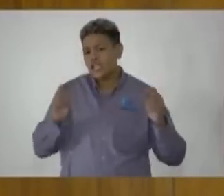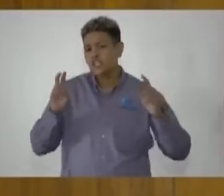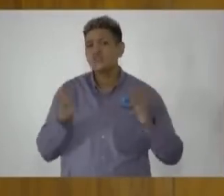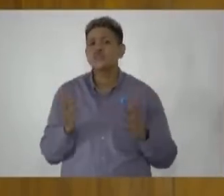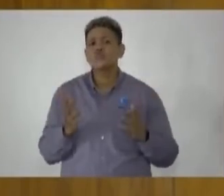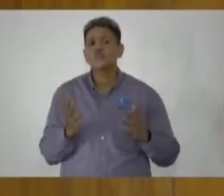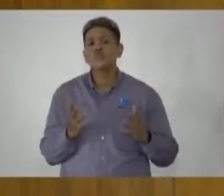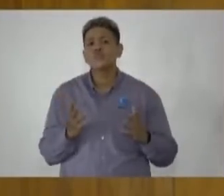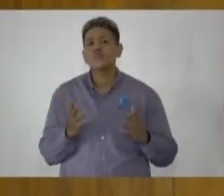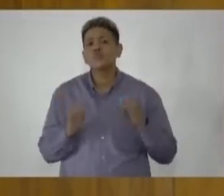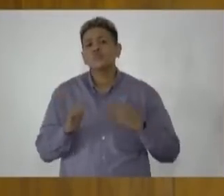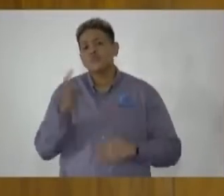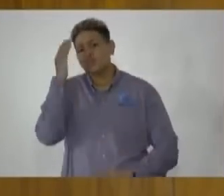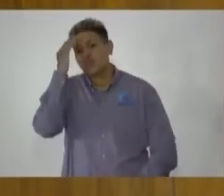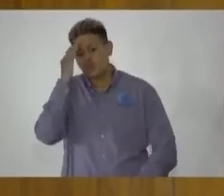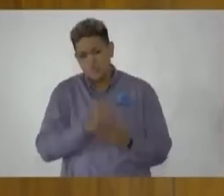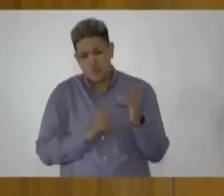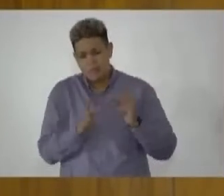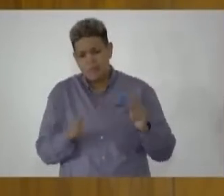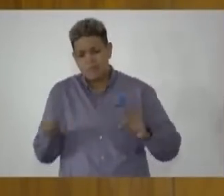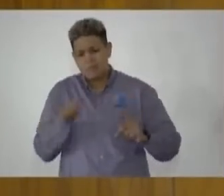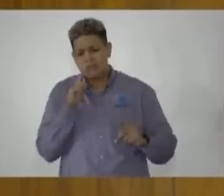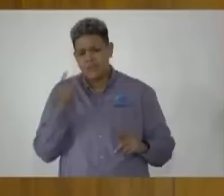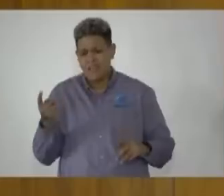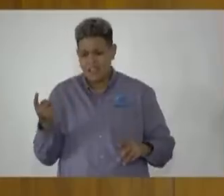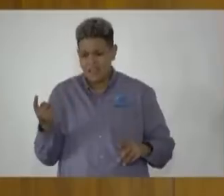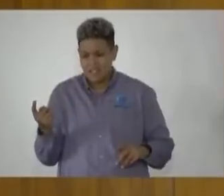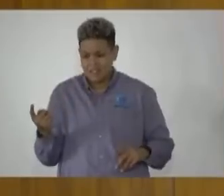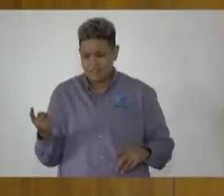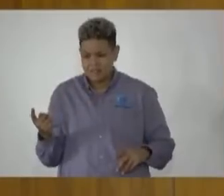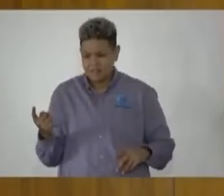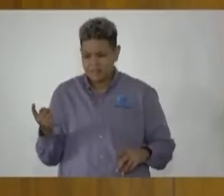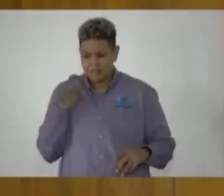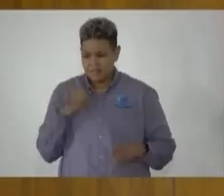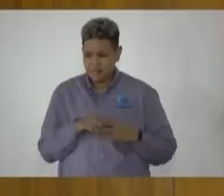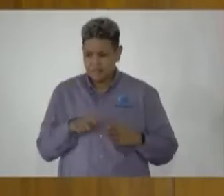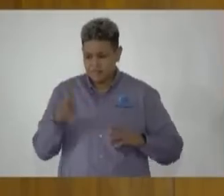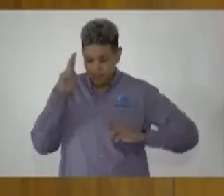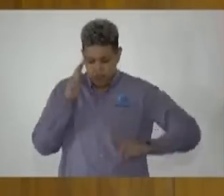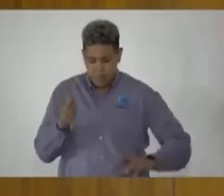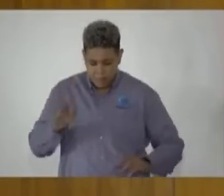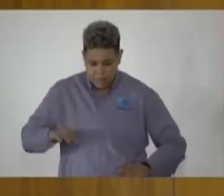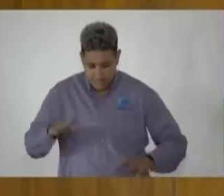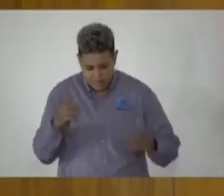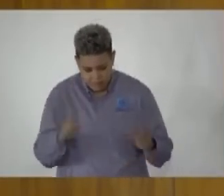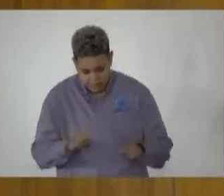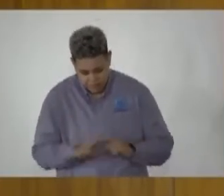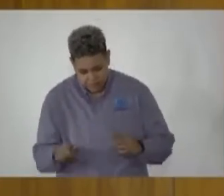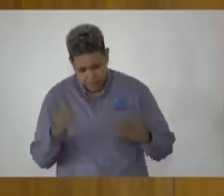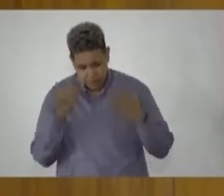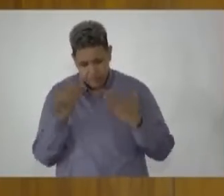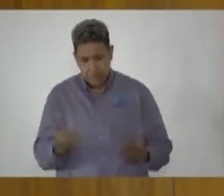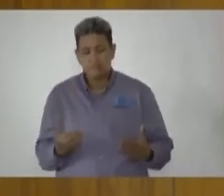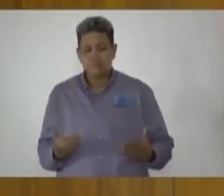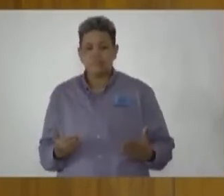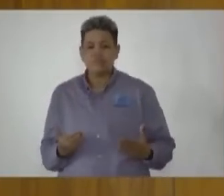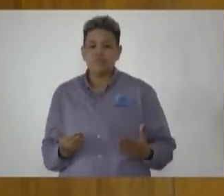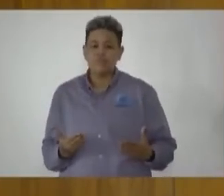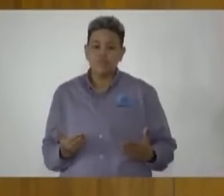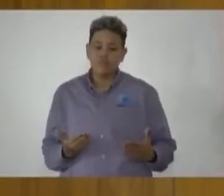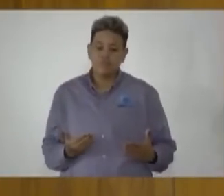which, you know, some individuals asked me for in this honorable chamber. But thankfully, you